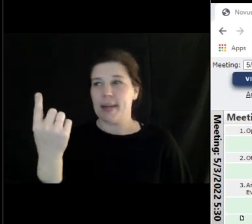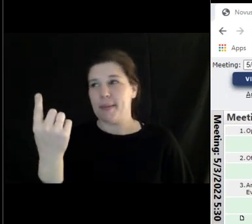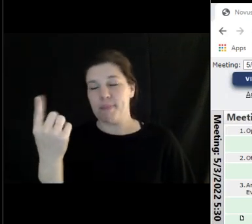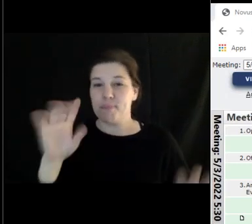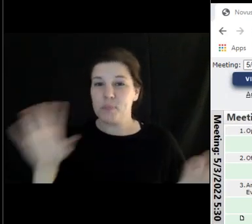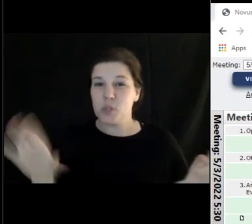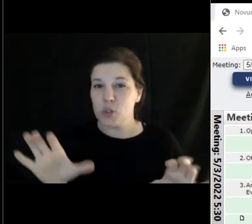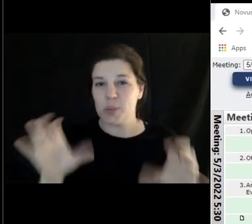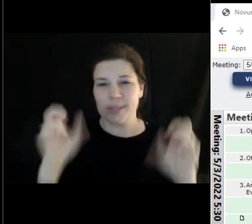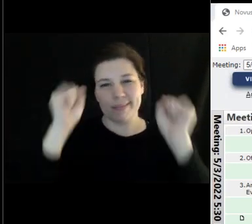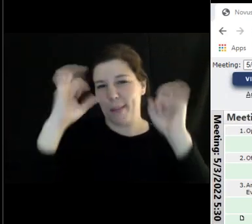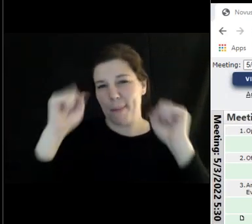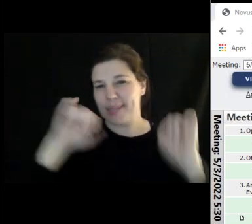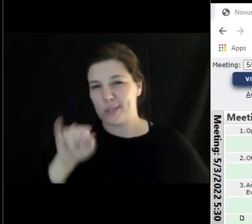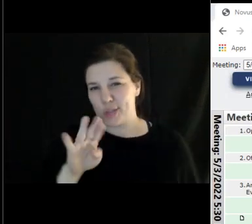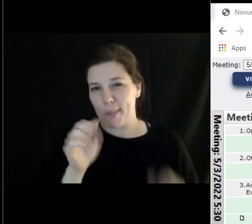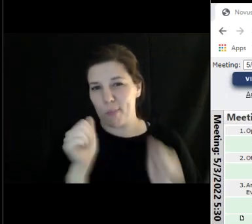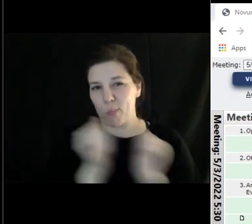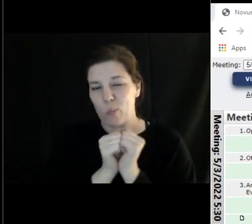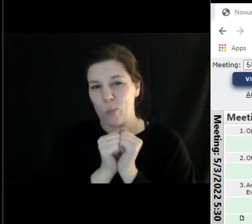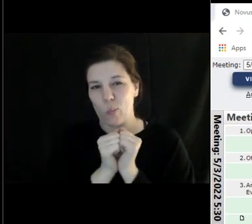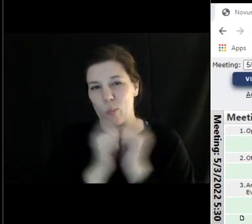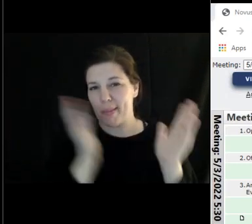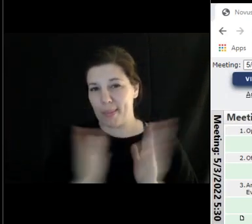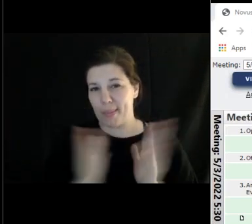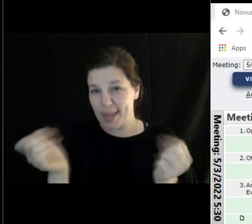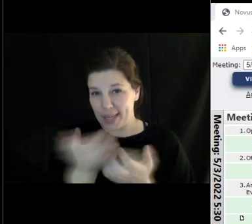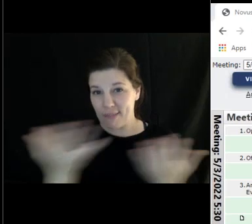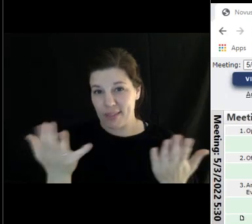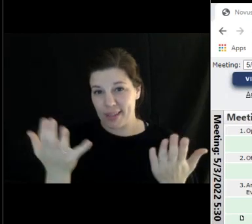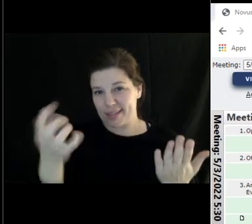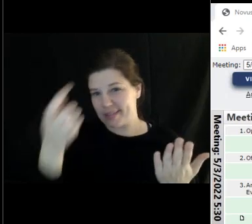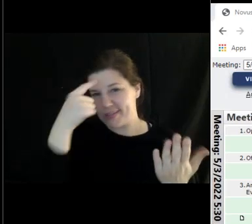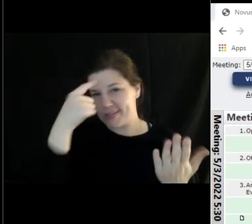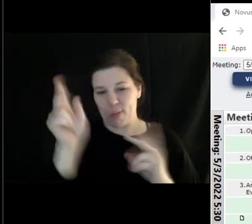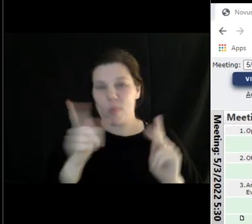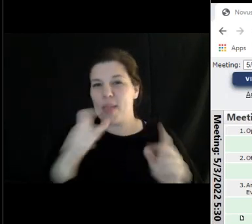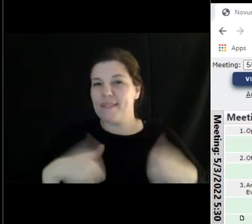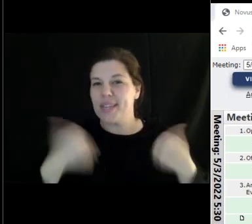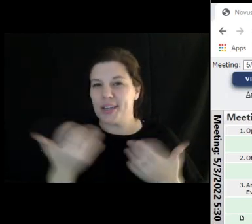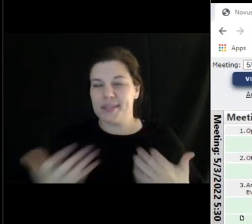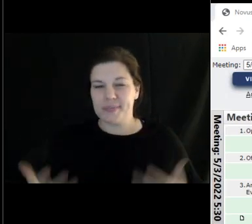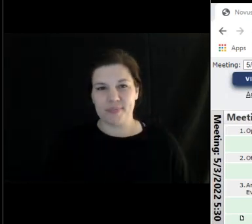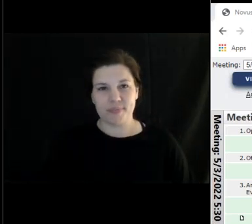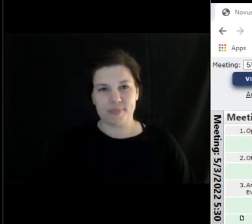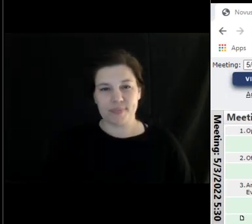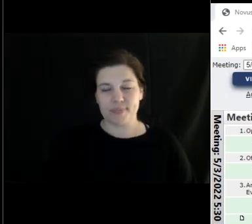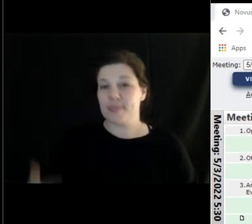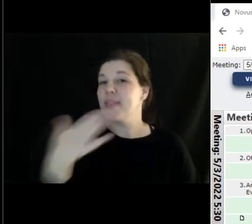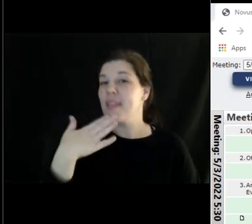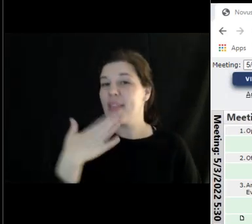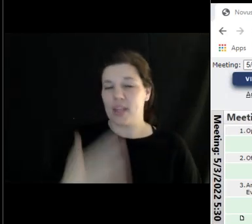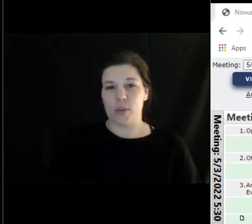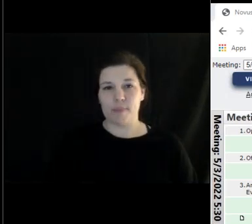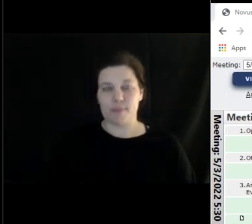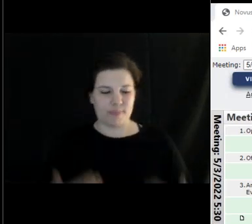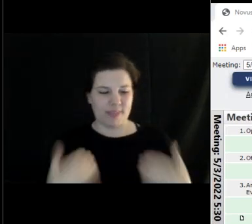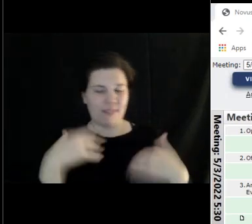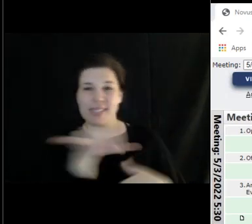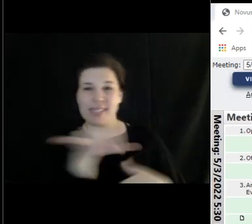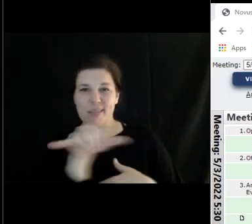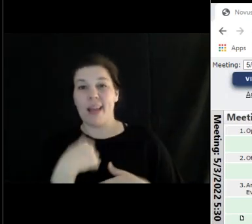doing an amazing job with planning these events for the residents. Thank you. I have a similar disclosures. I attended as